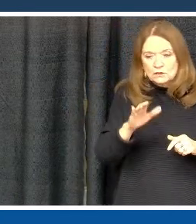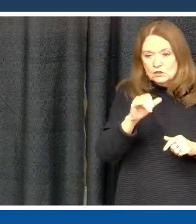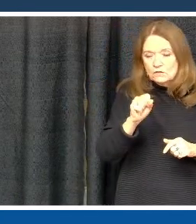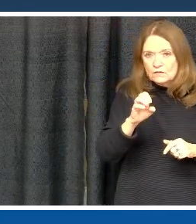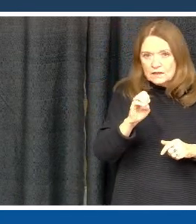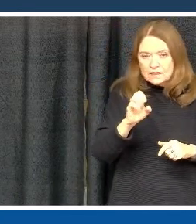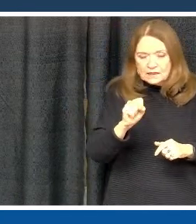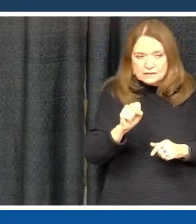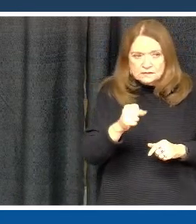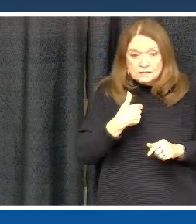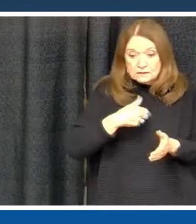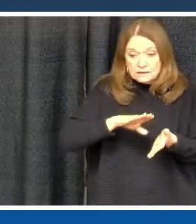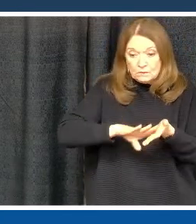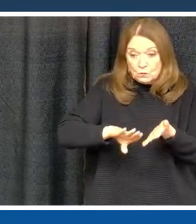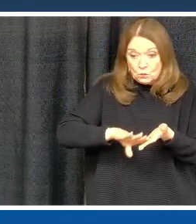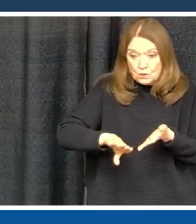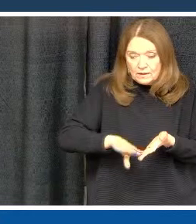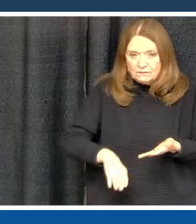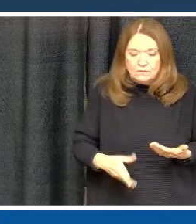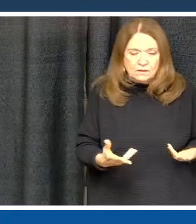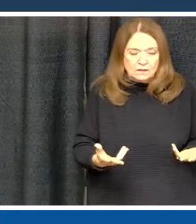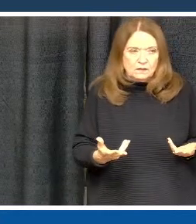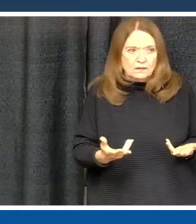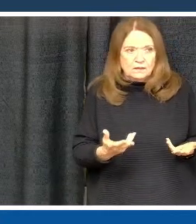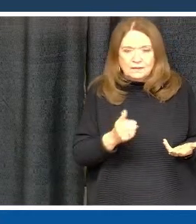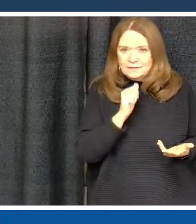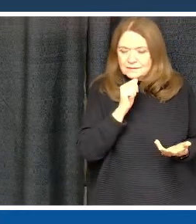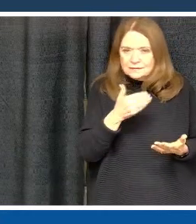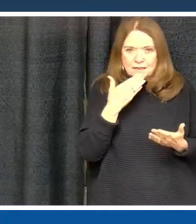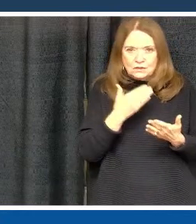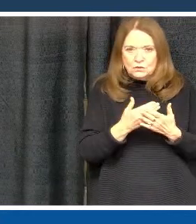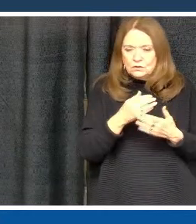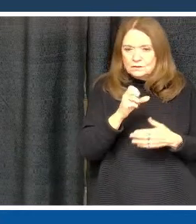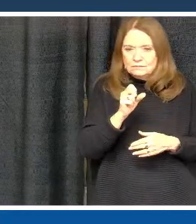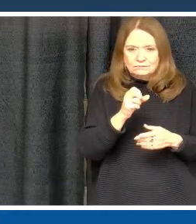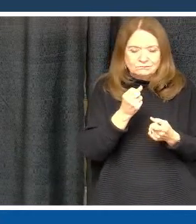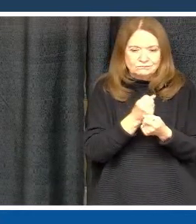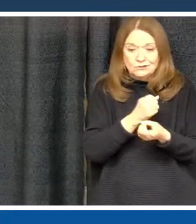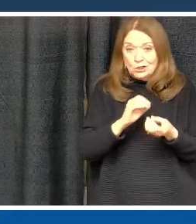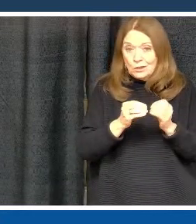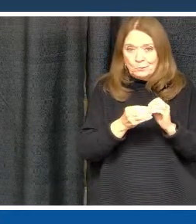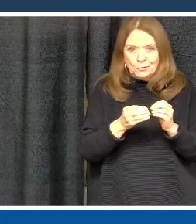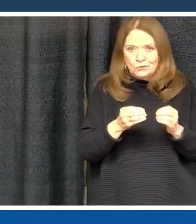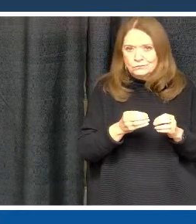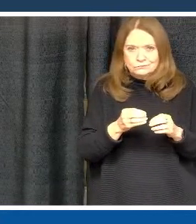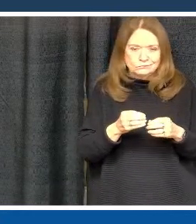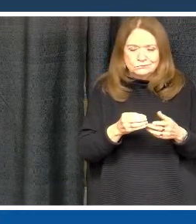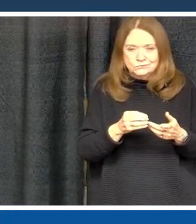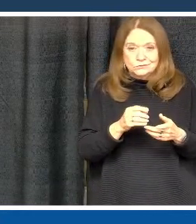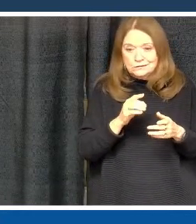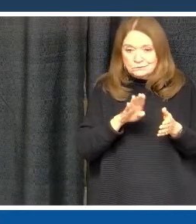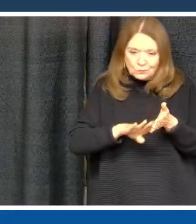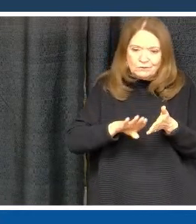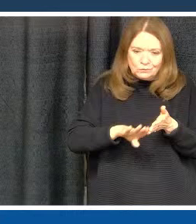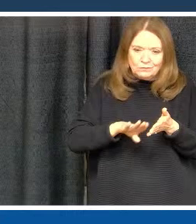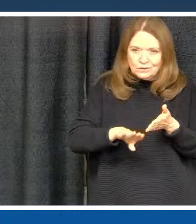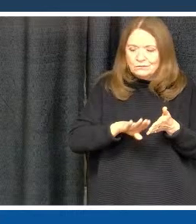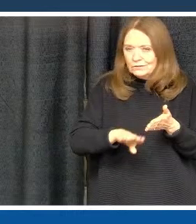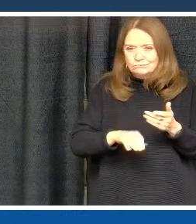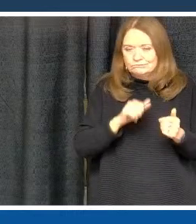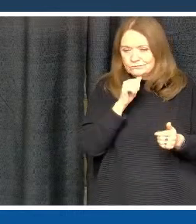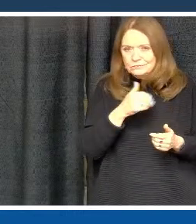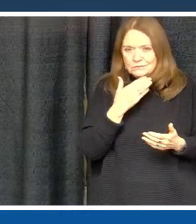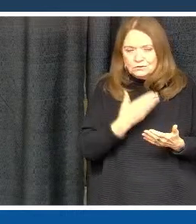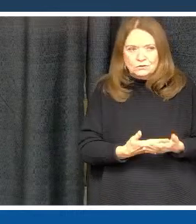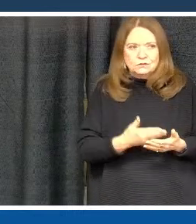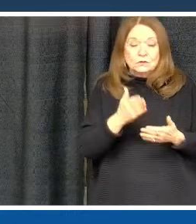us that I'm waiving, it's not a good statistic to carry forward, personally. But what we're going to go through here,